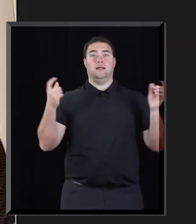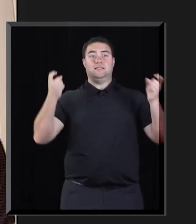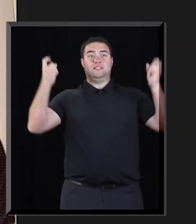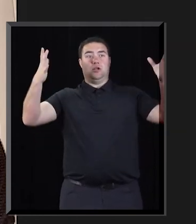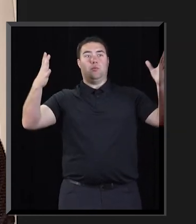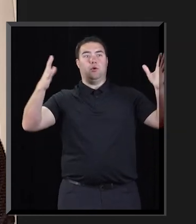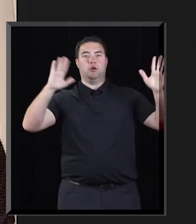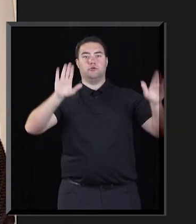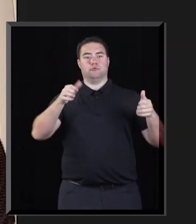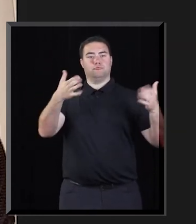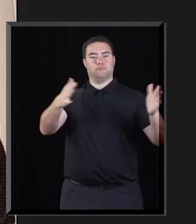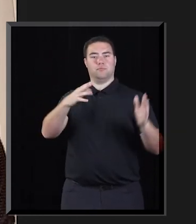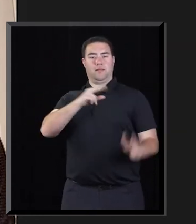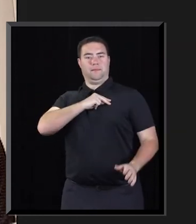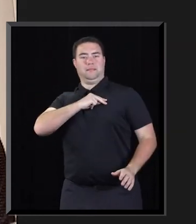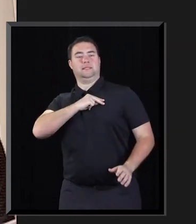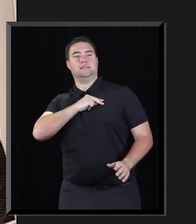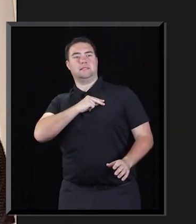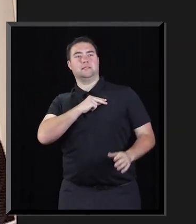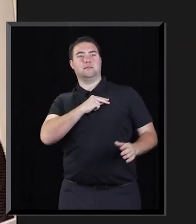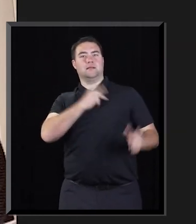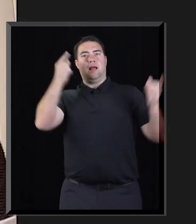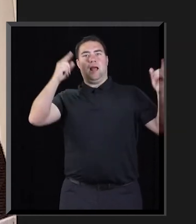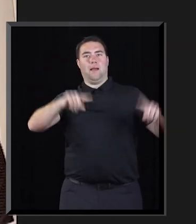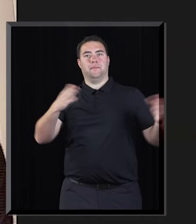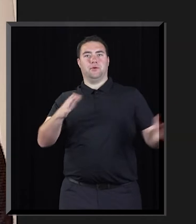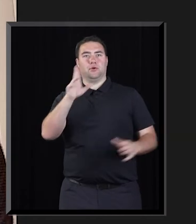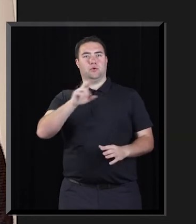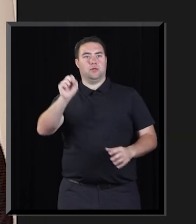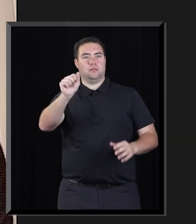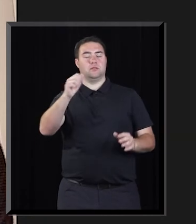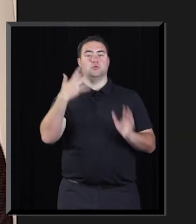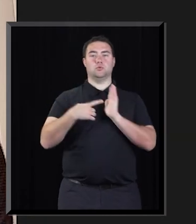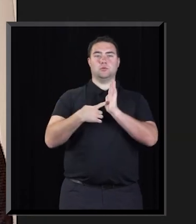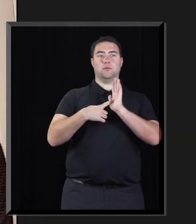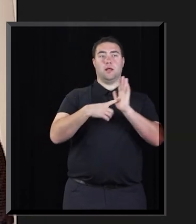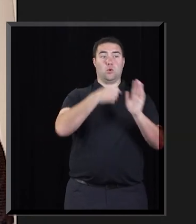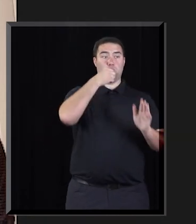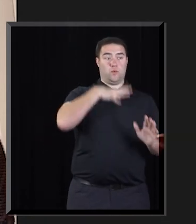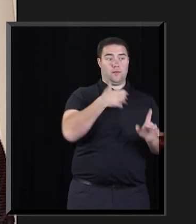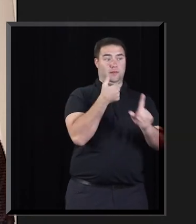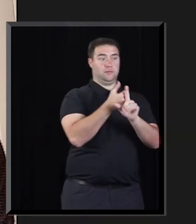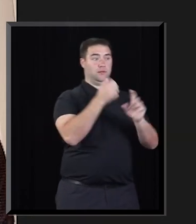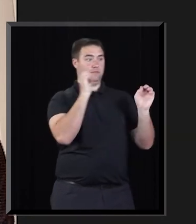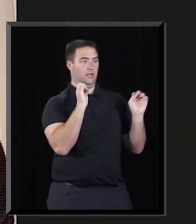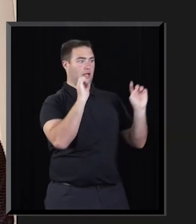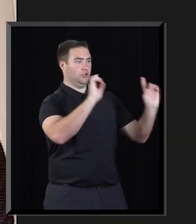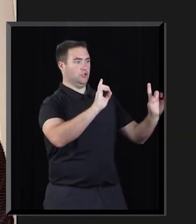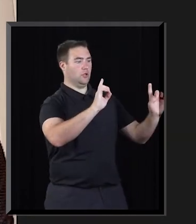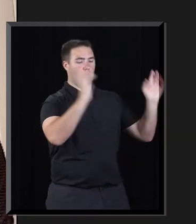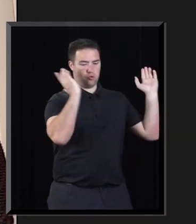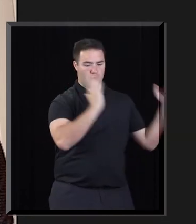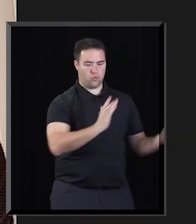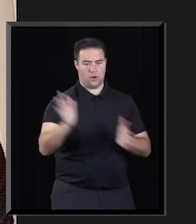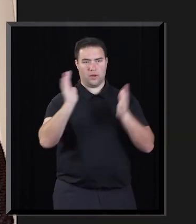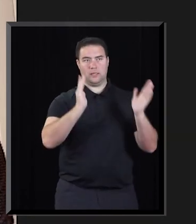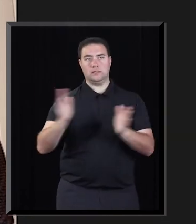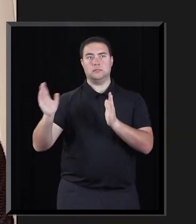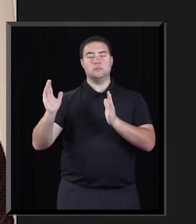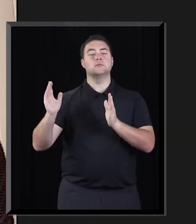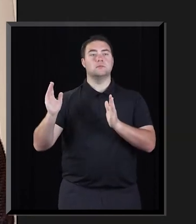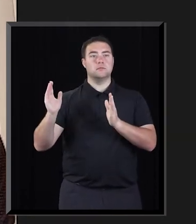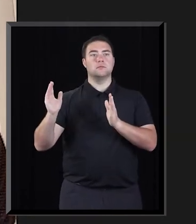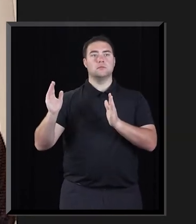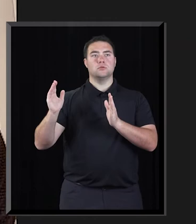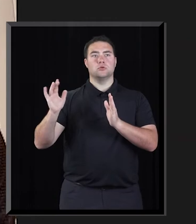in England and the United States. The badge symbolized educated women who were prepared to serve the health needs of